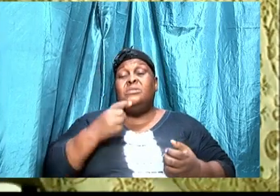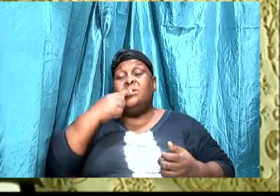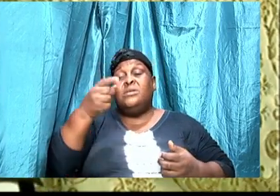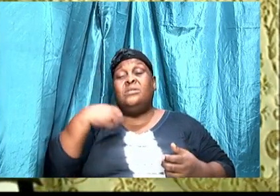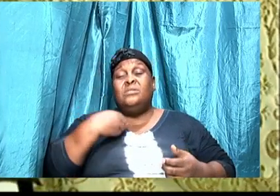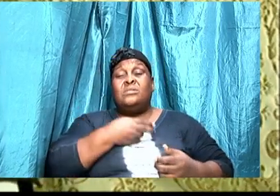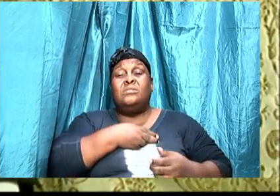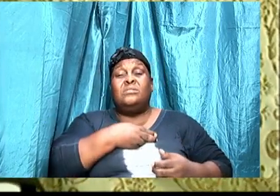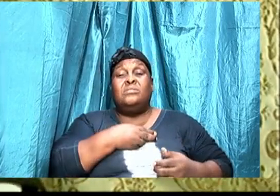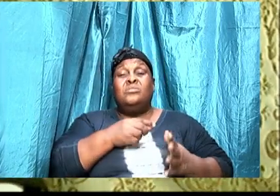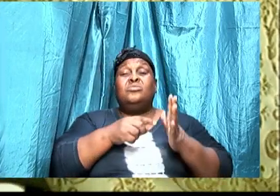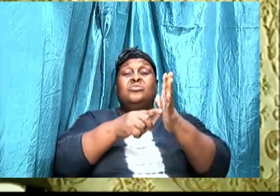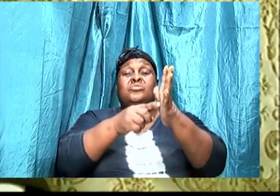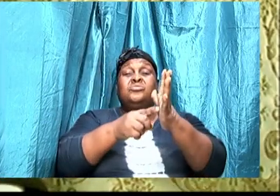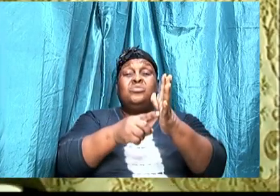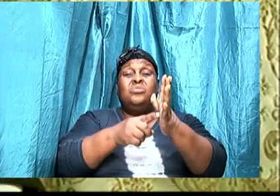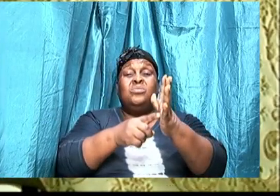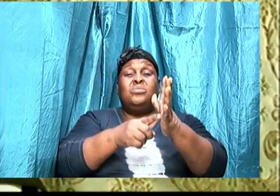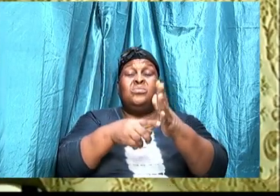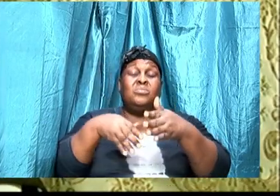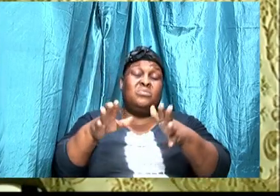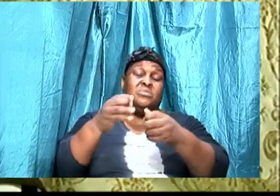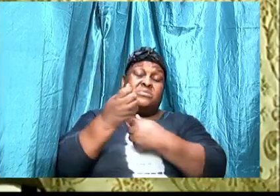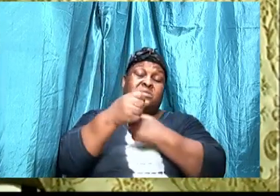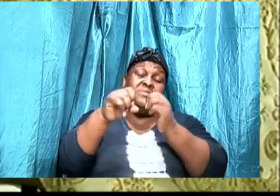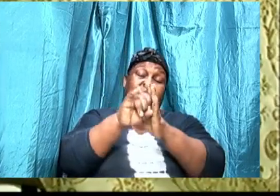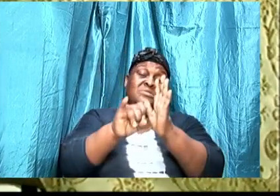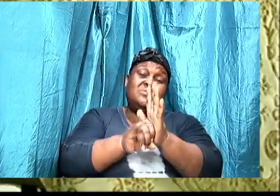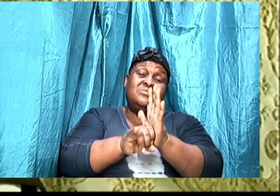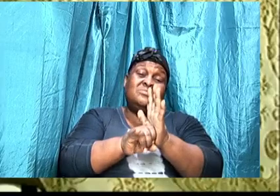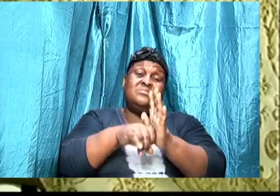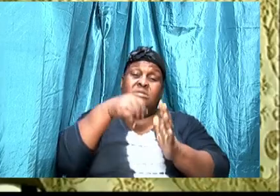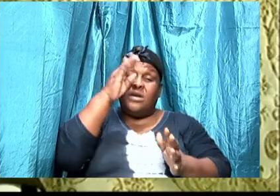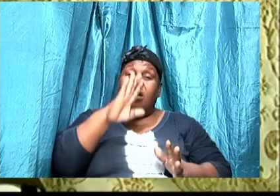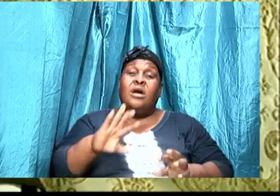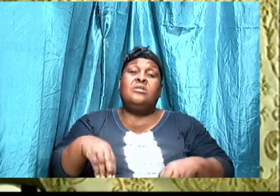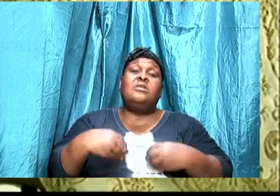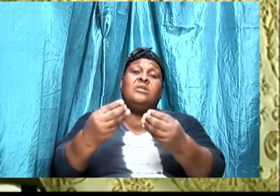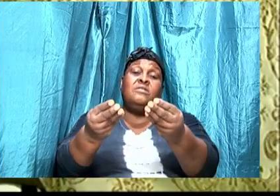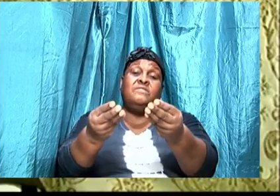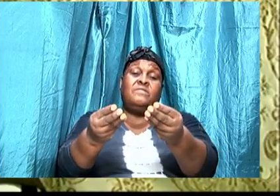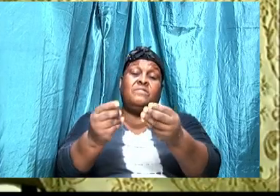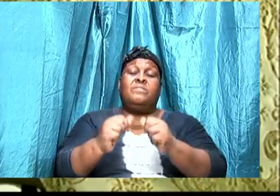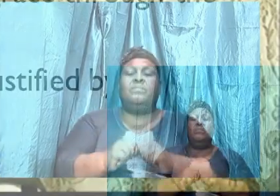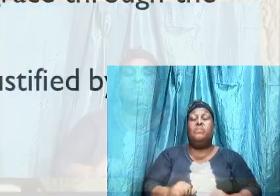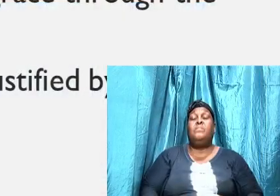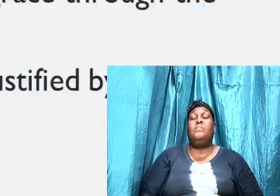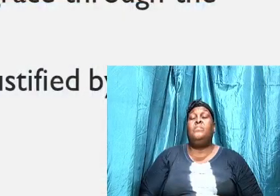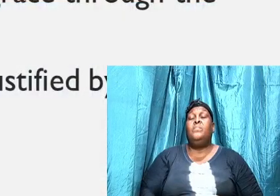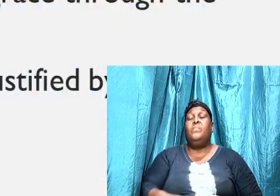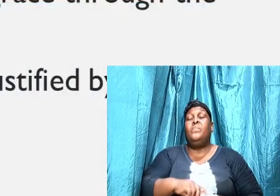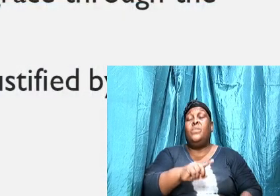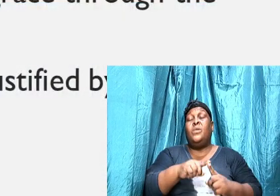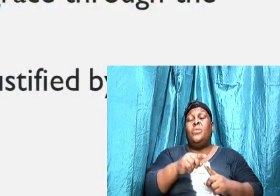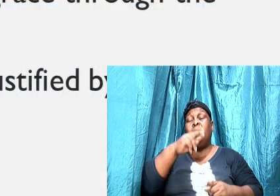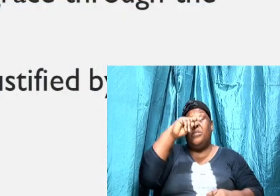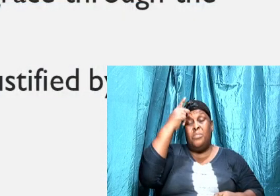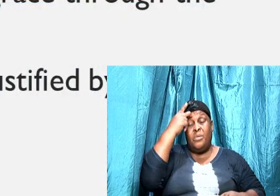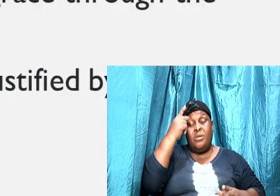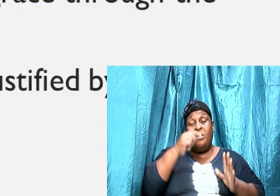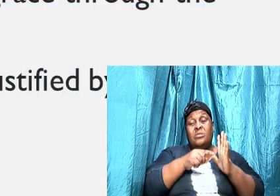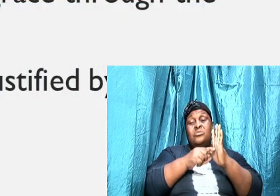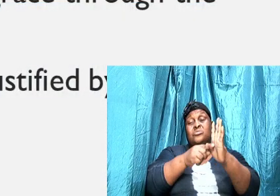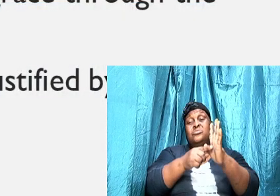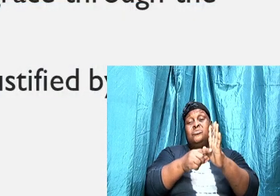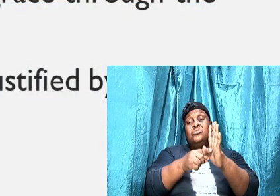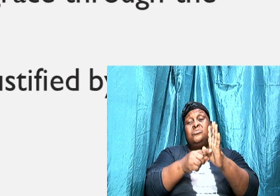that God provide. So after Paul showed that sin was universal and that God's